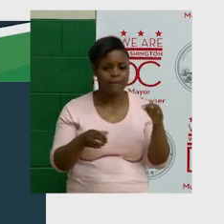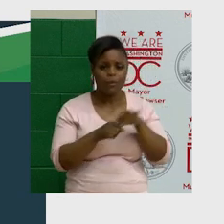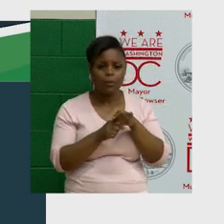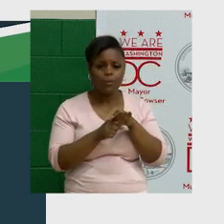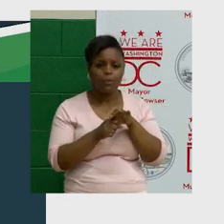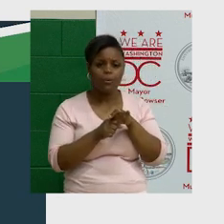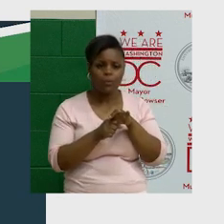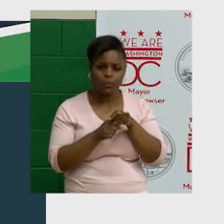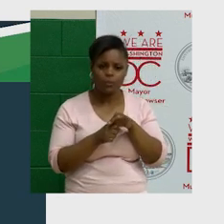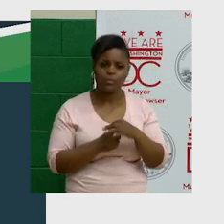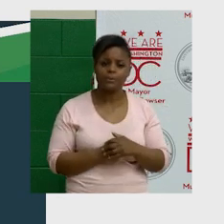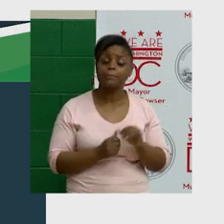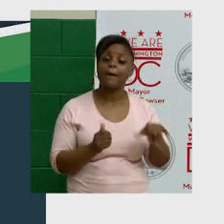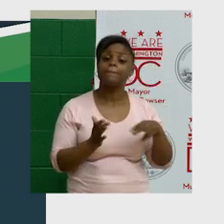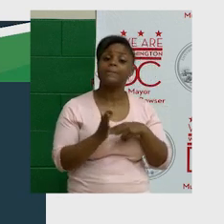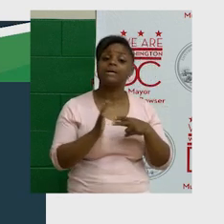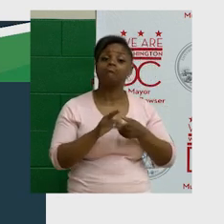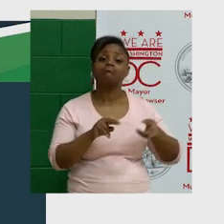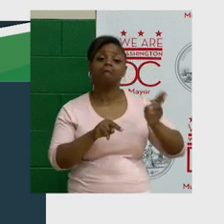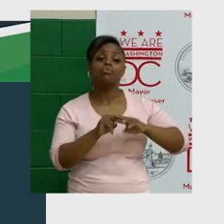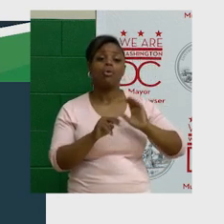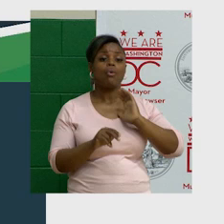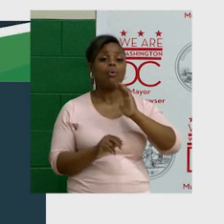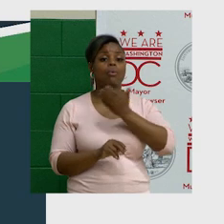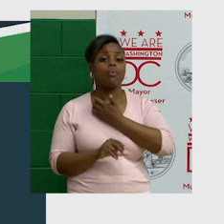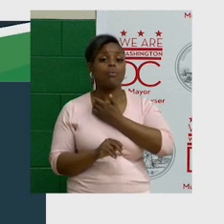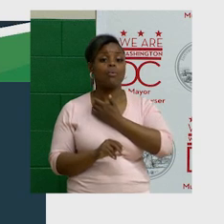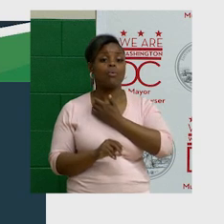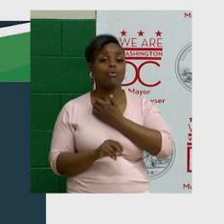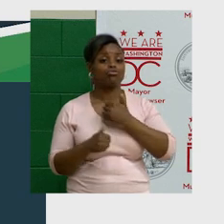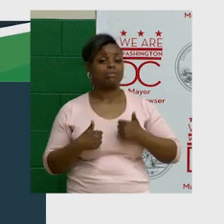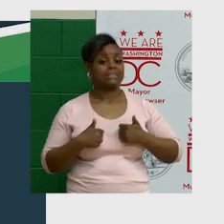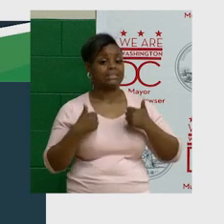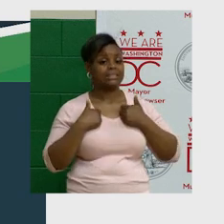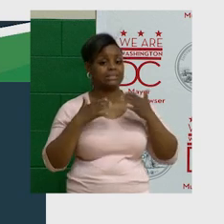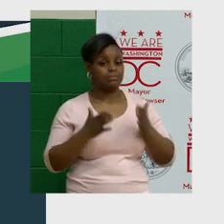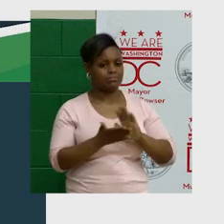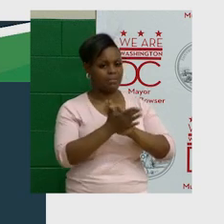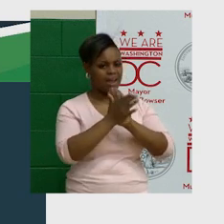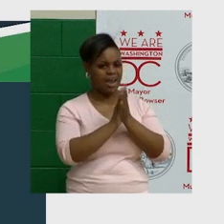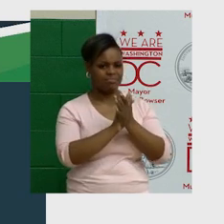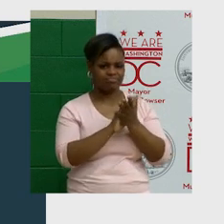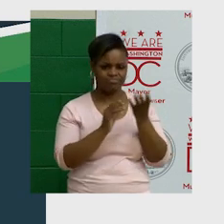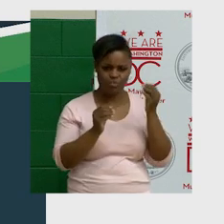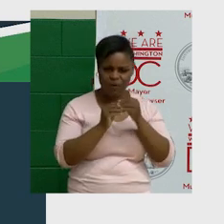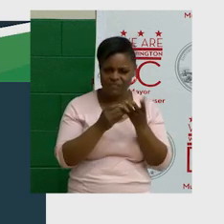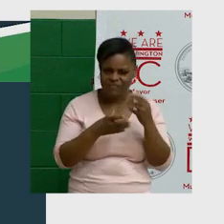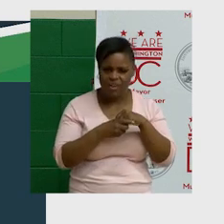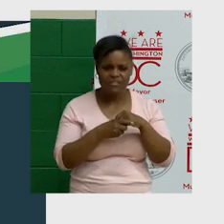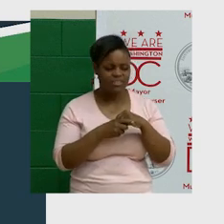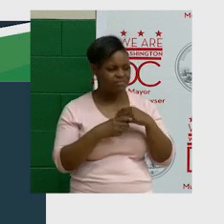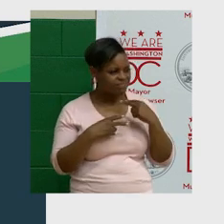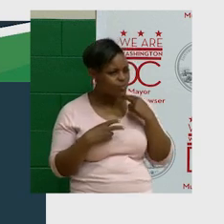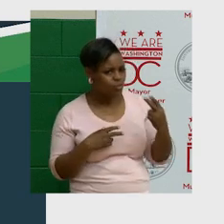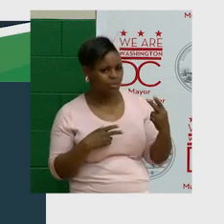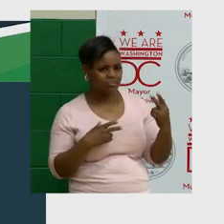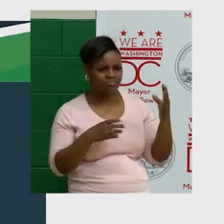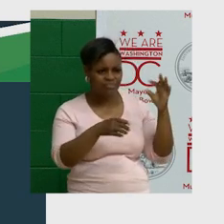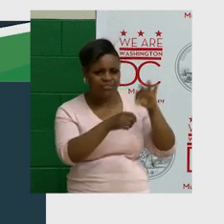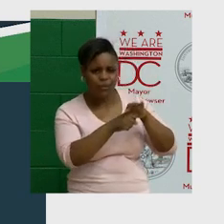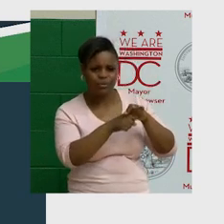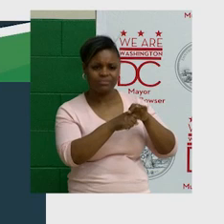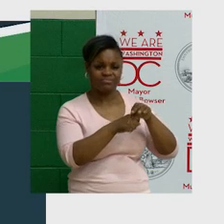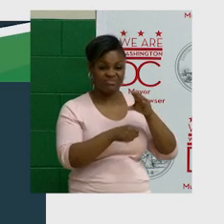having an increase in our abilities of our residents to really make their voices known in the voting process is so critical and so important.